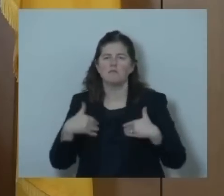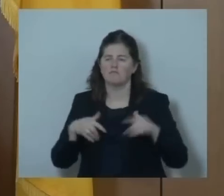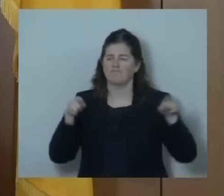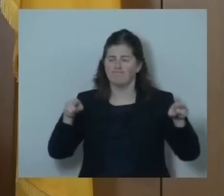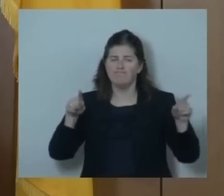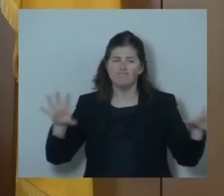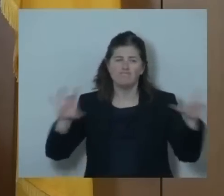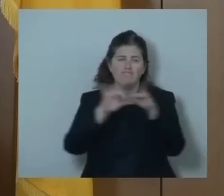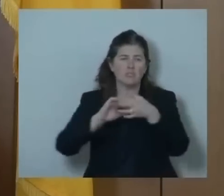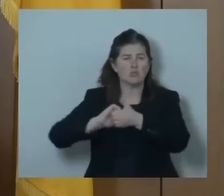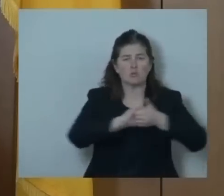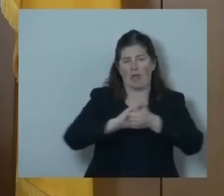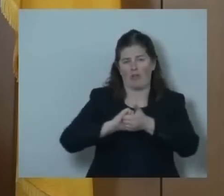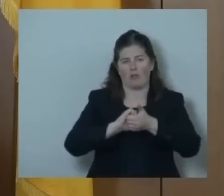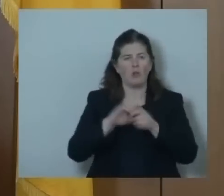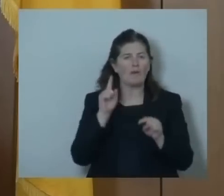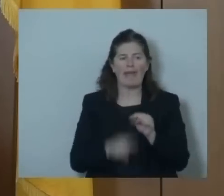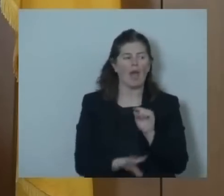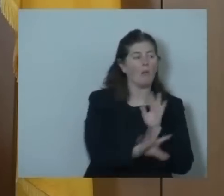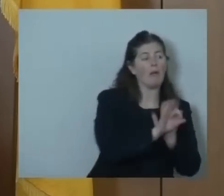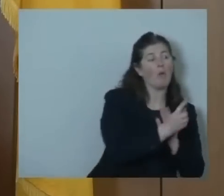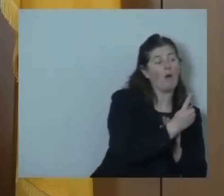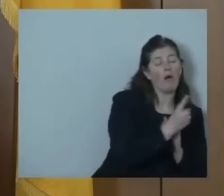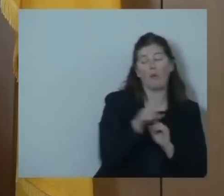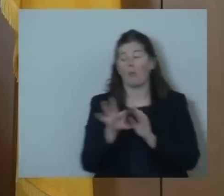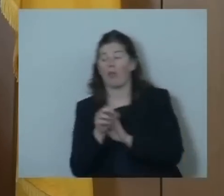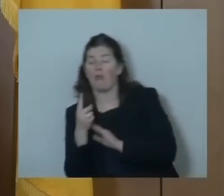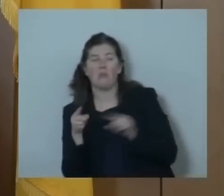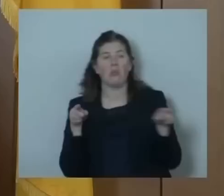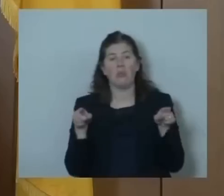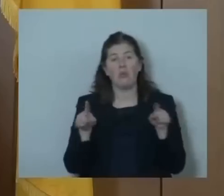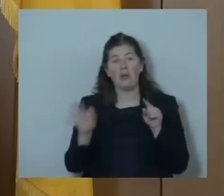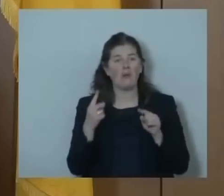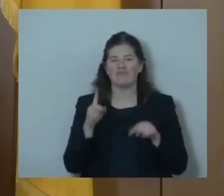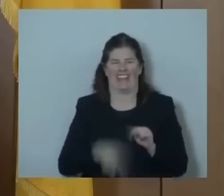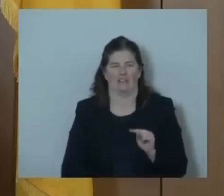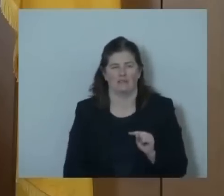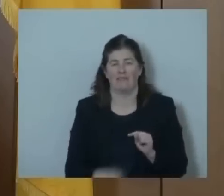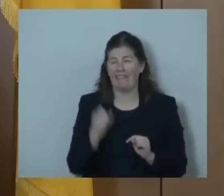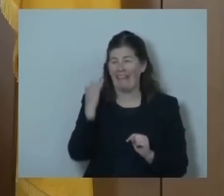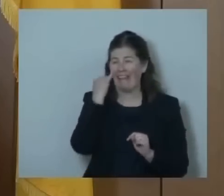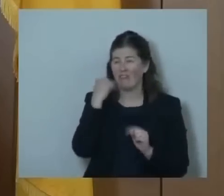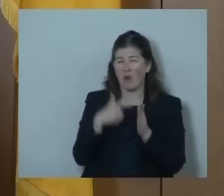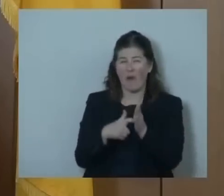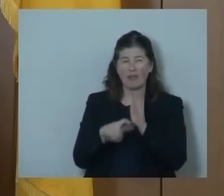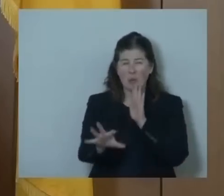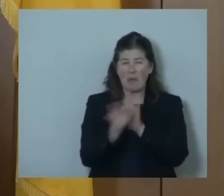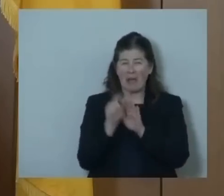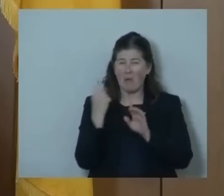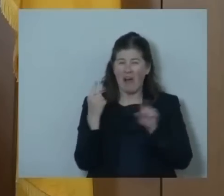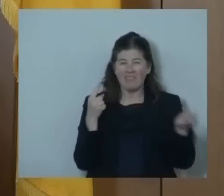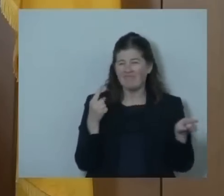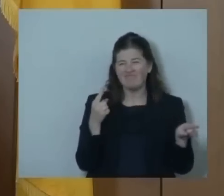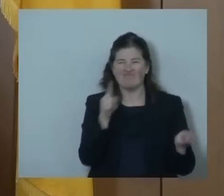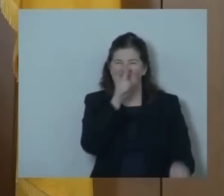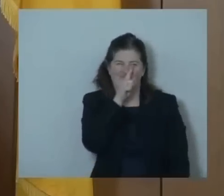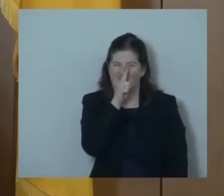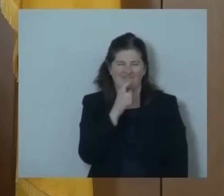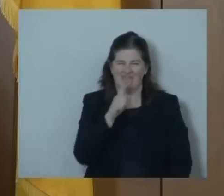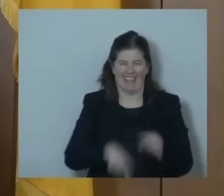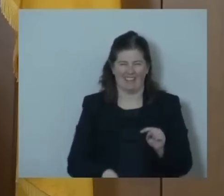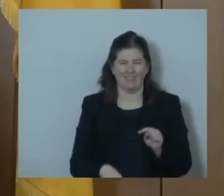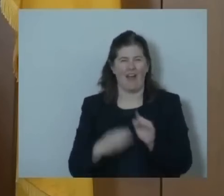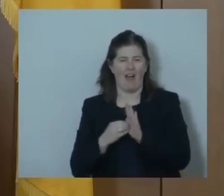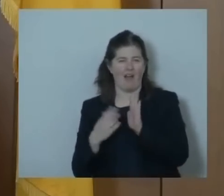together. You don't get to choose one or the other. And in fact, if anyone tells you you have to choose one or the other, and I